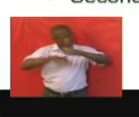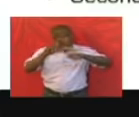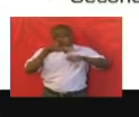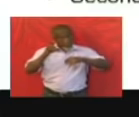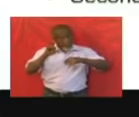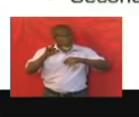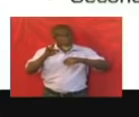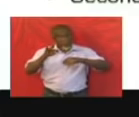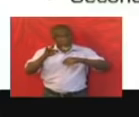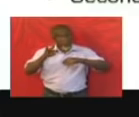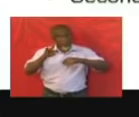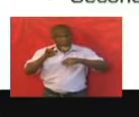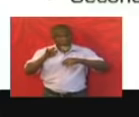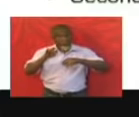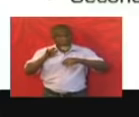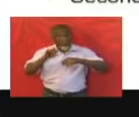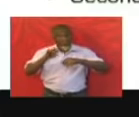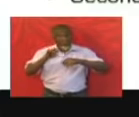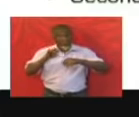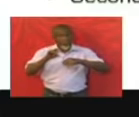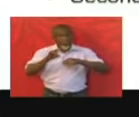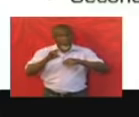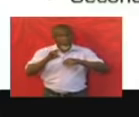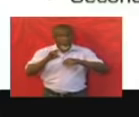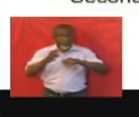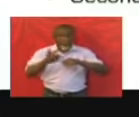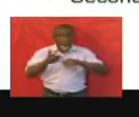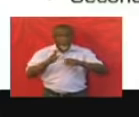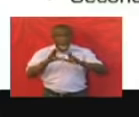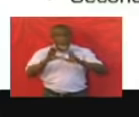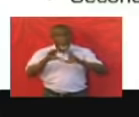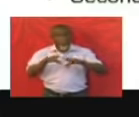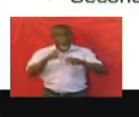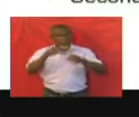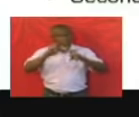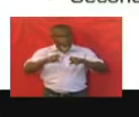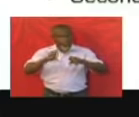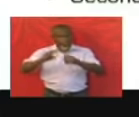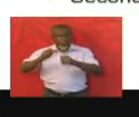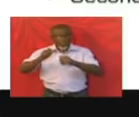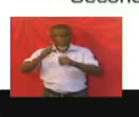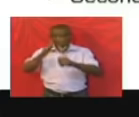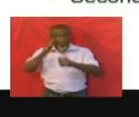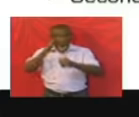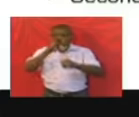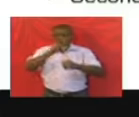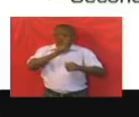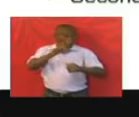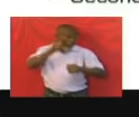mothers who are actually underage. We do have those. About 1%, 1.5% of the population are under